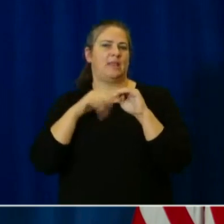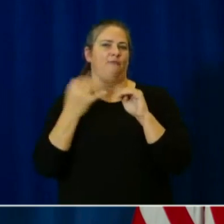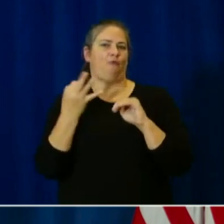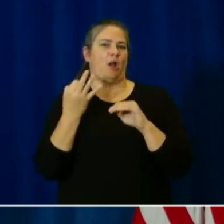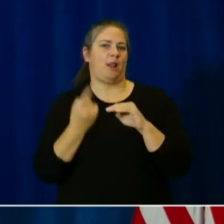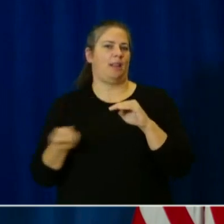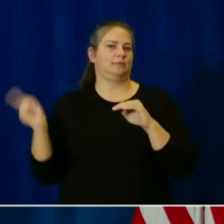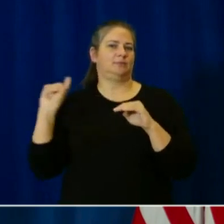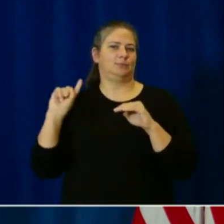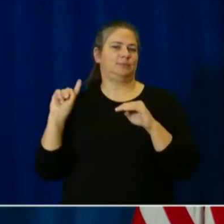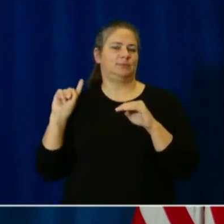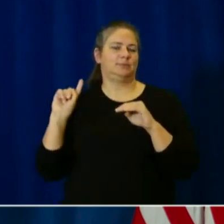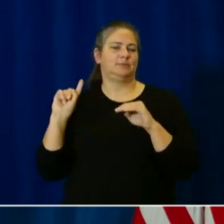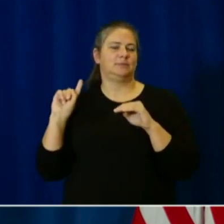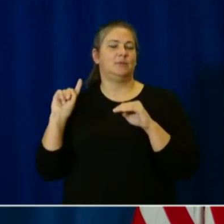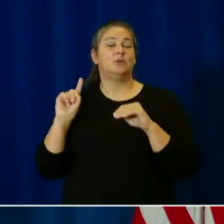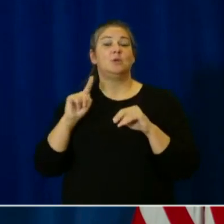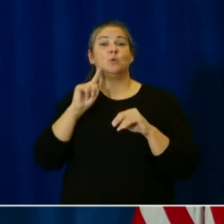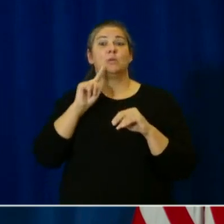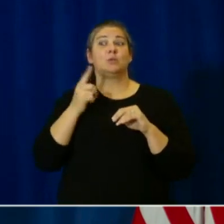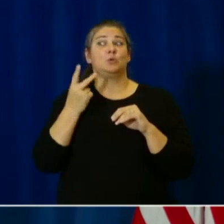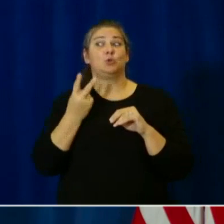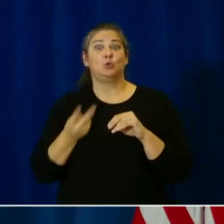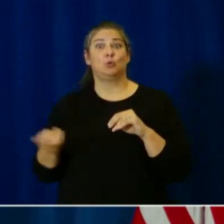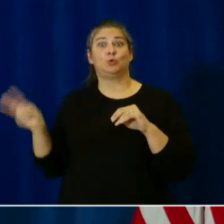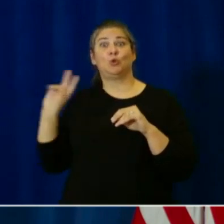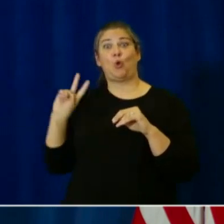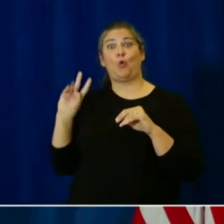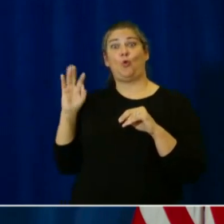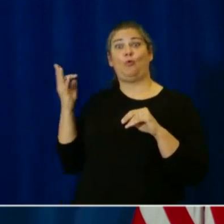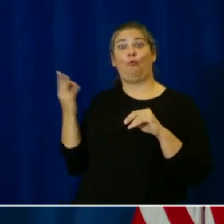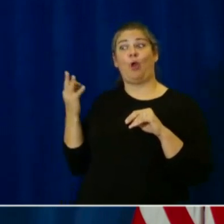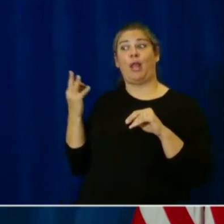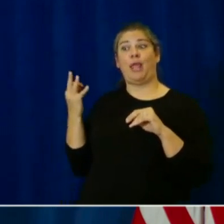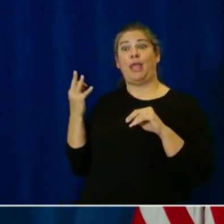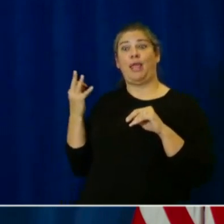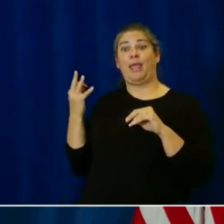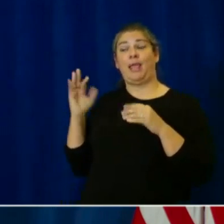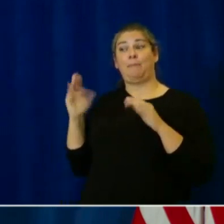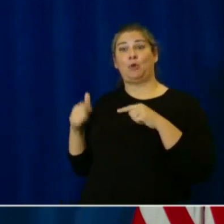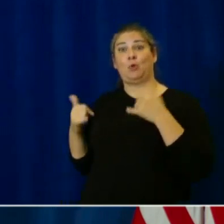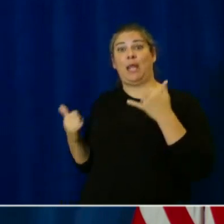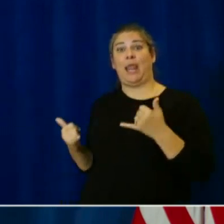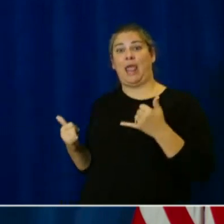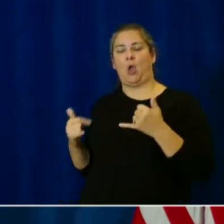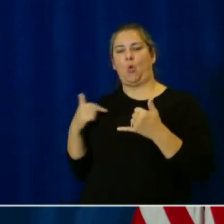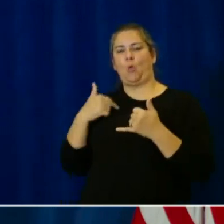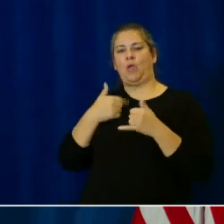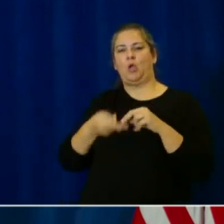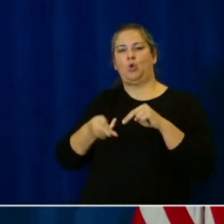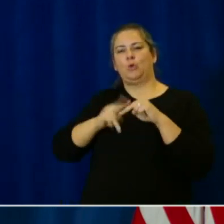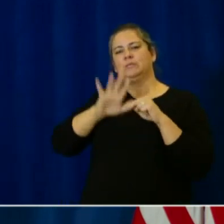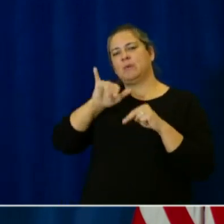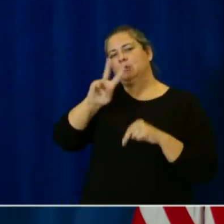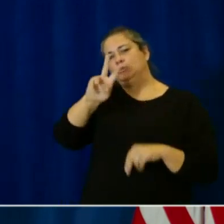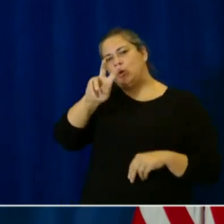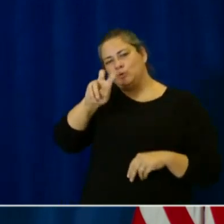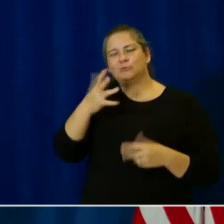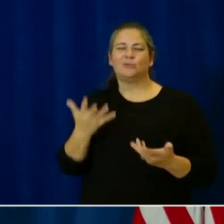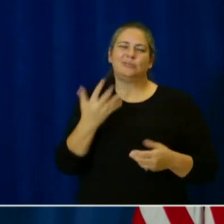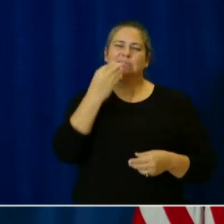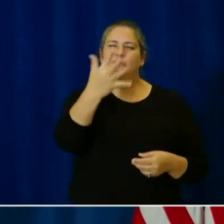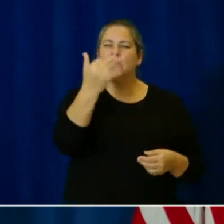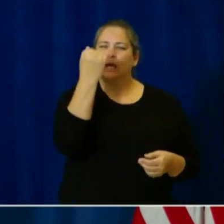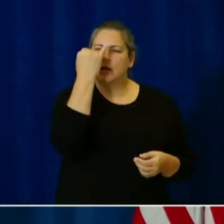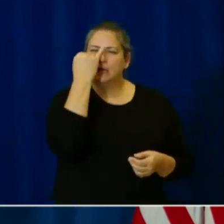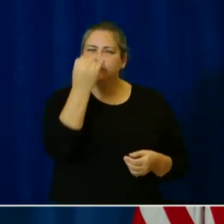It's about 200 more than we had in the 2 preceding weeks before that. It gives you an idea that, again,